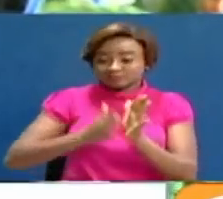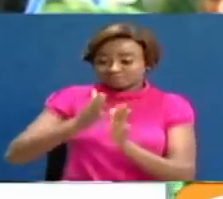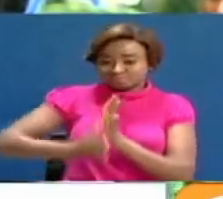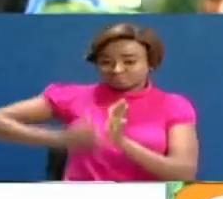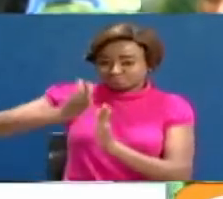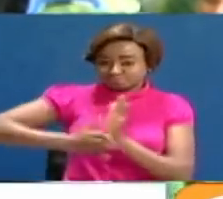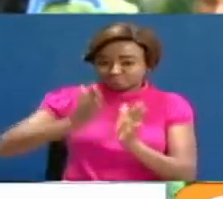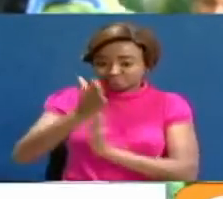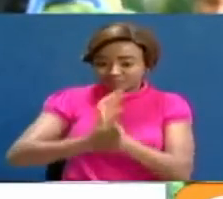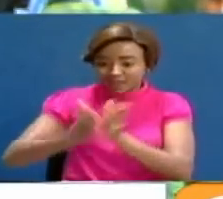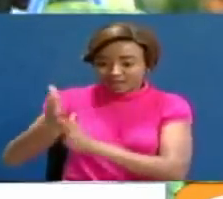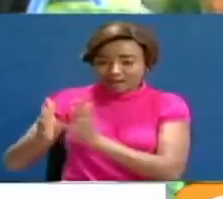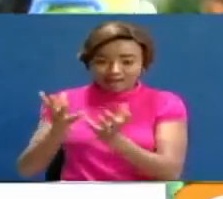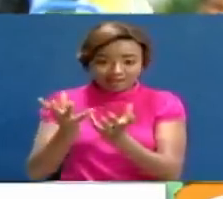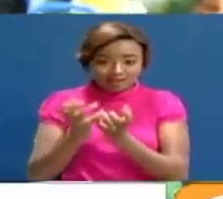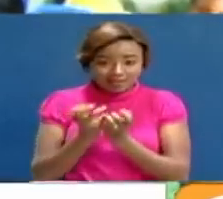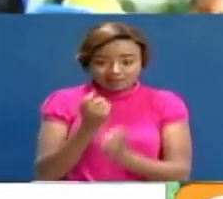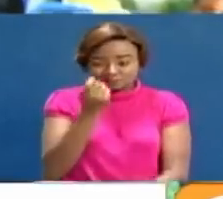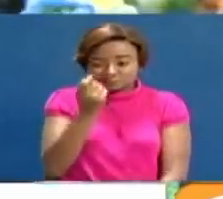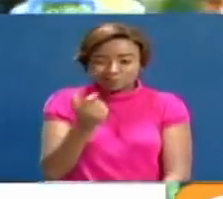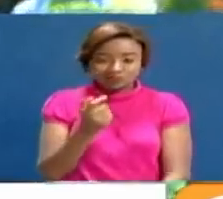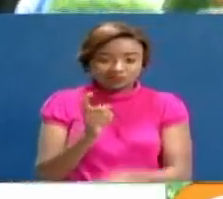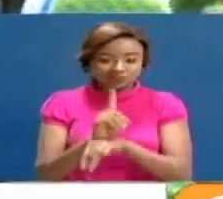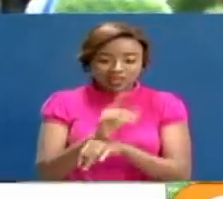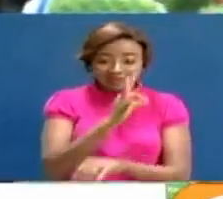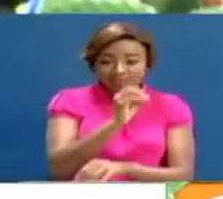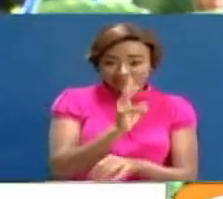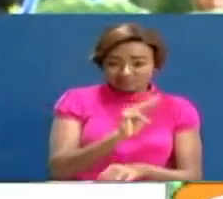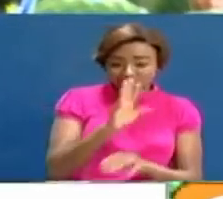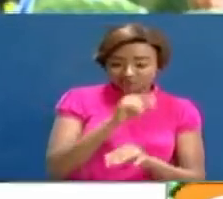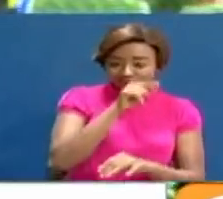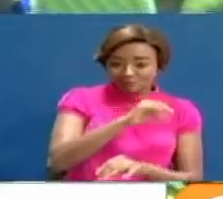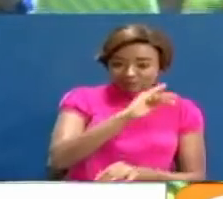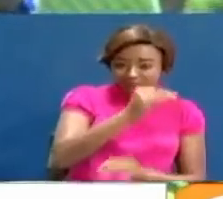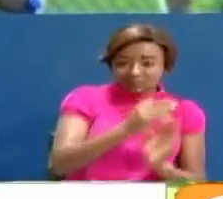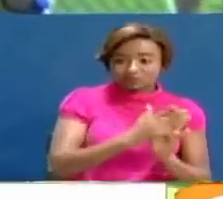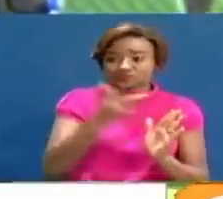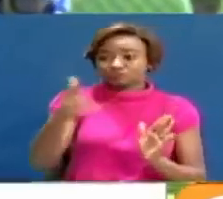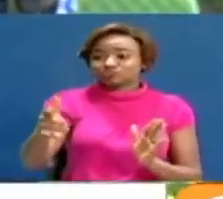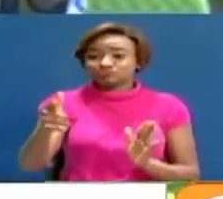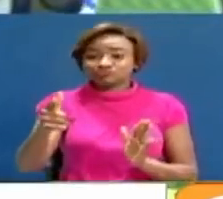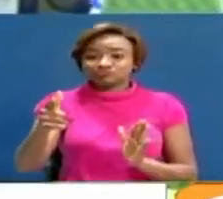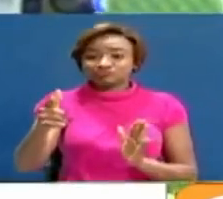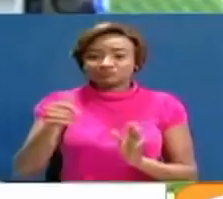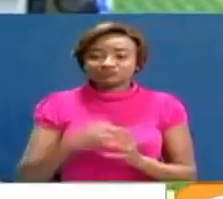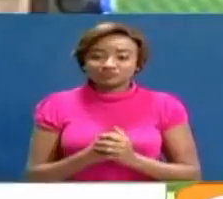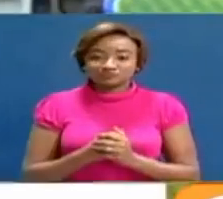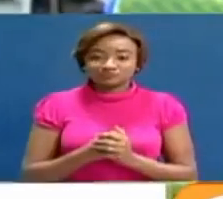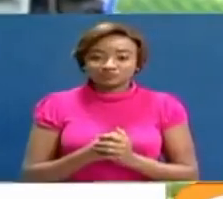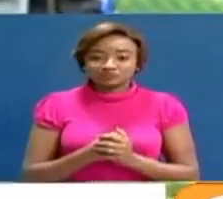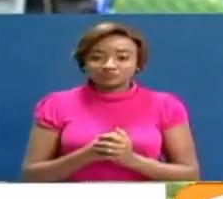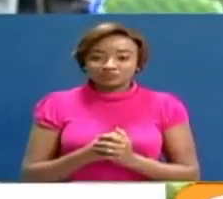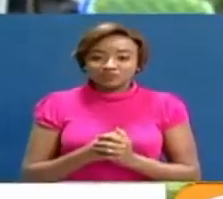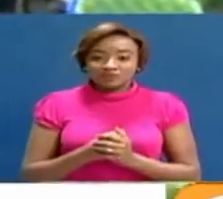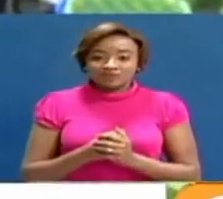Railways claims that it will take you less than half an hour between the central station and the Embakasi station, where you will connect to the bus to